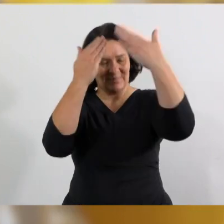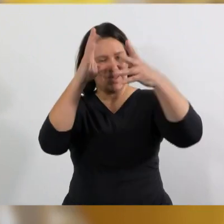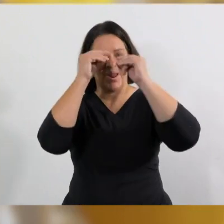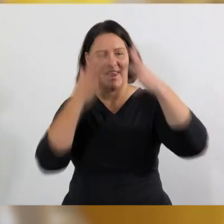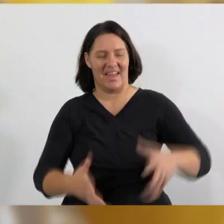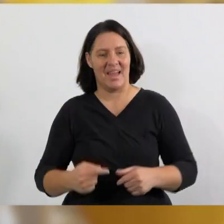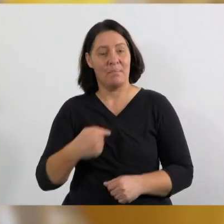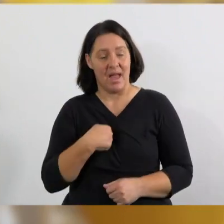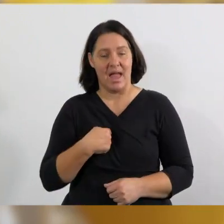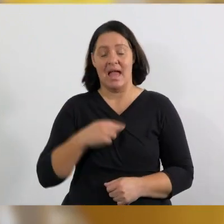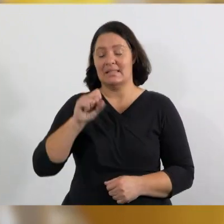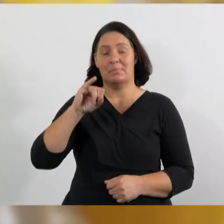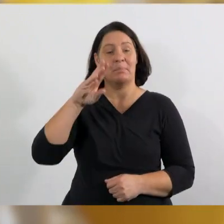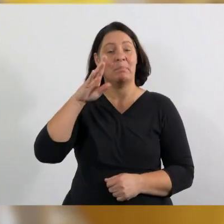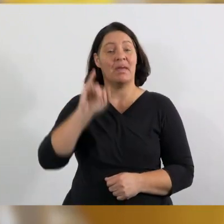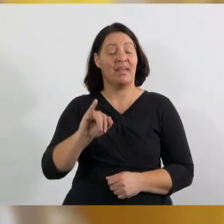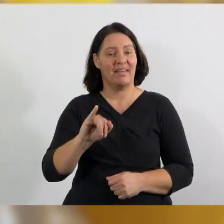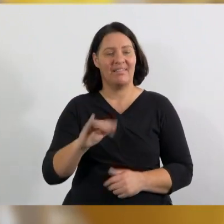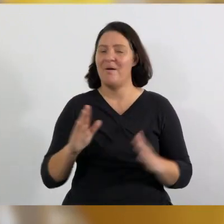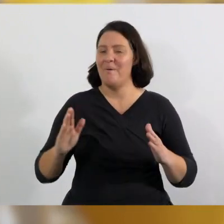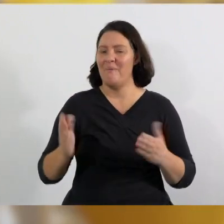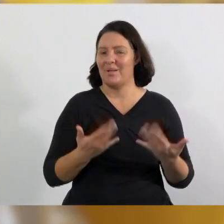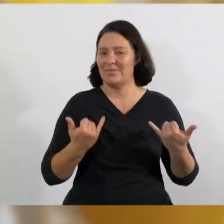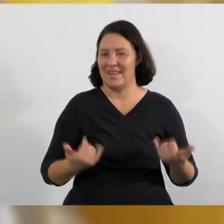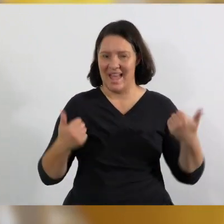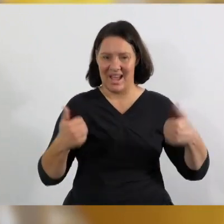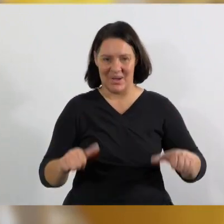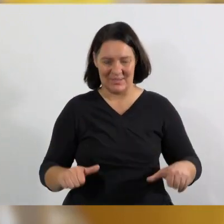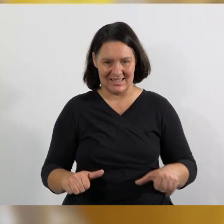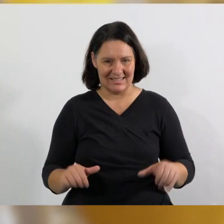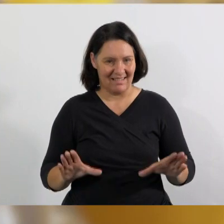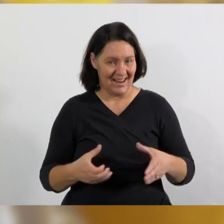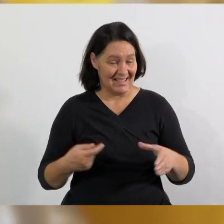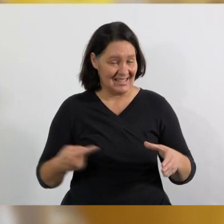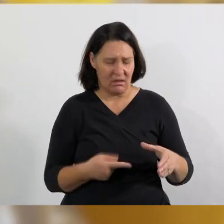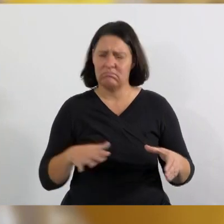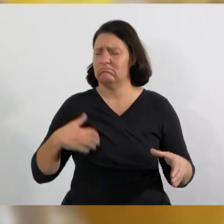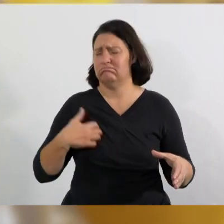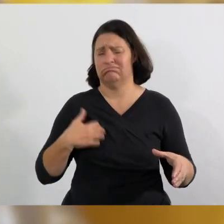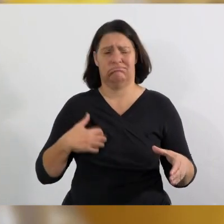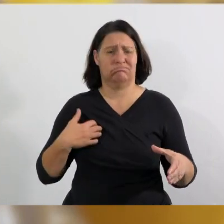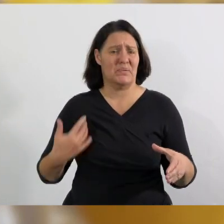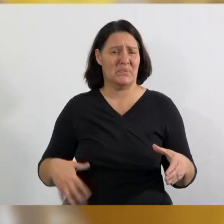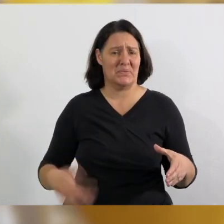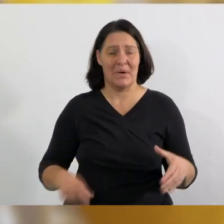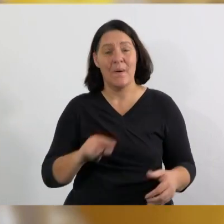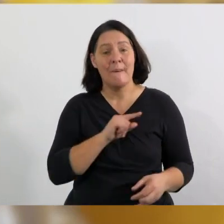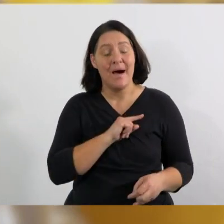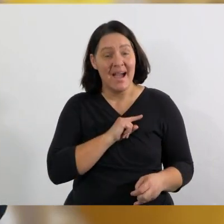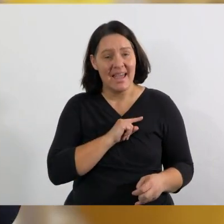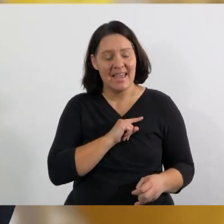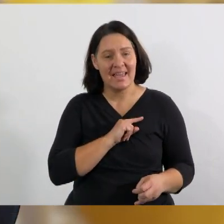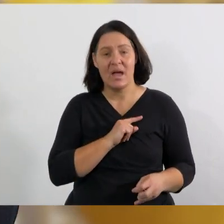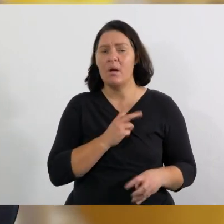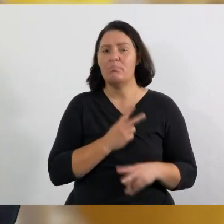Greetings, dear learners. My name is Mr. Simbi, and welcome to today's accounting class. Today's class is a very exciting class because I'm